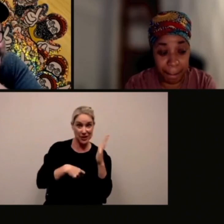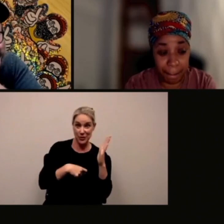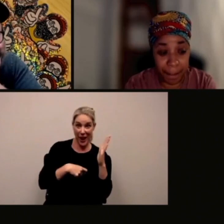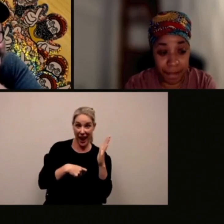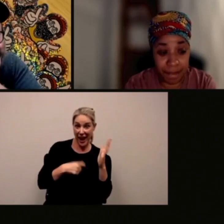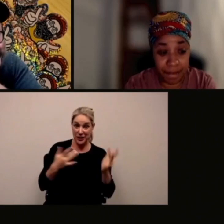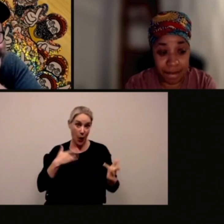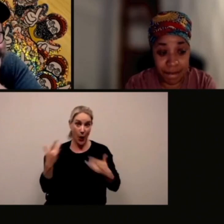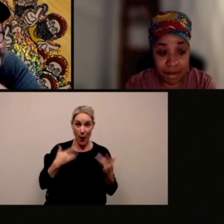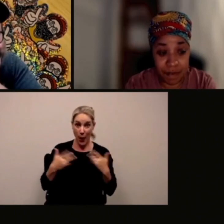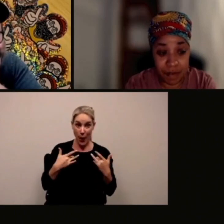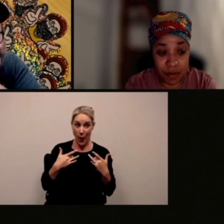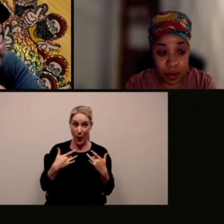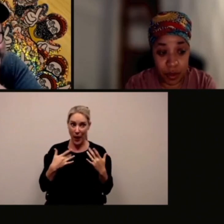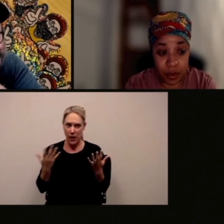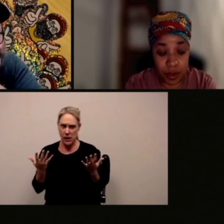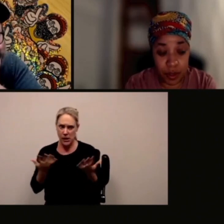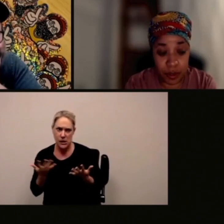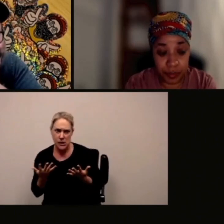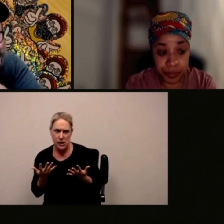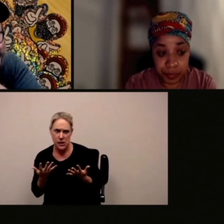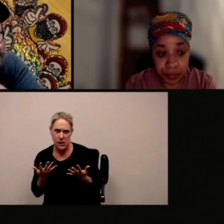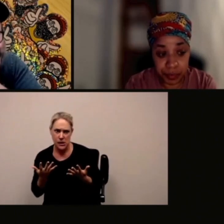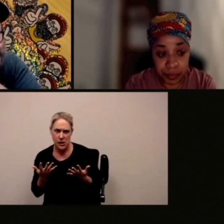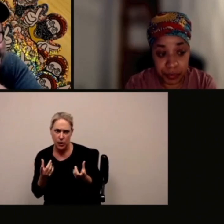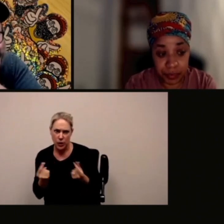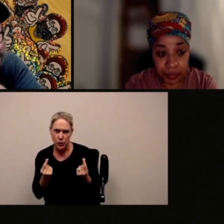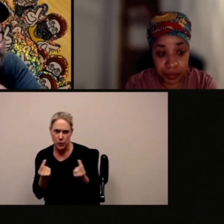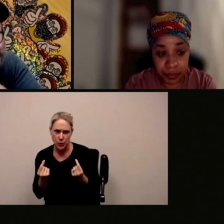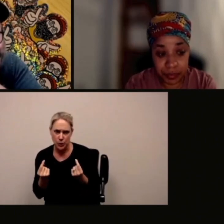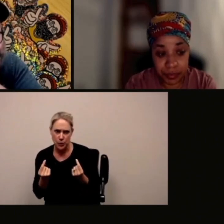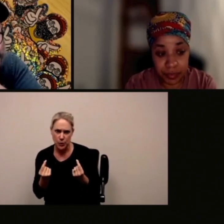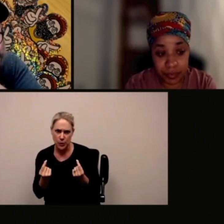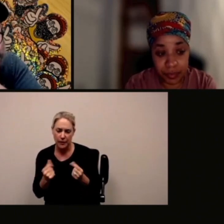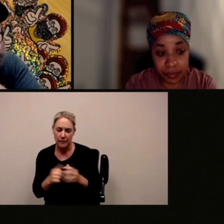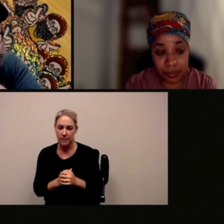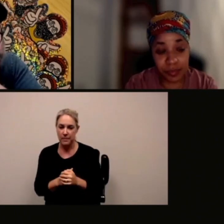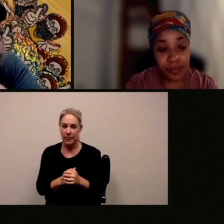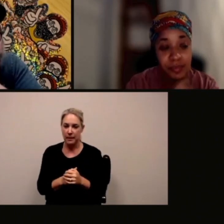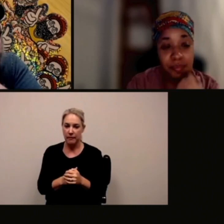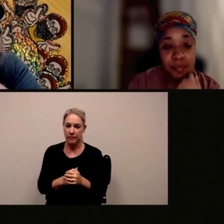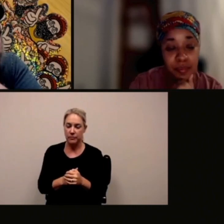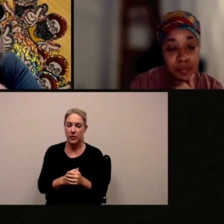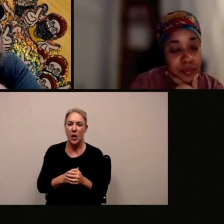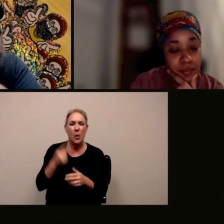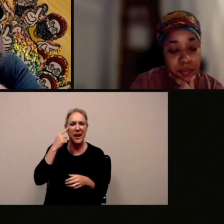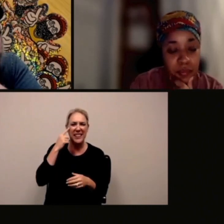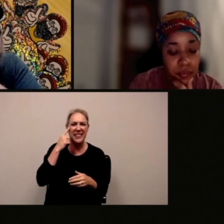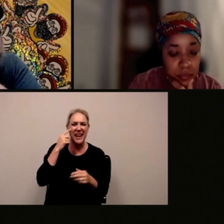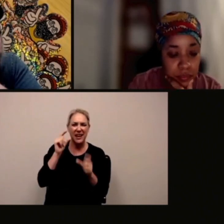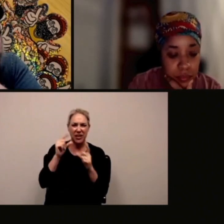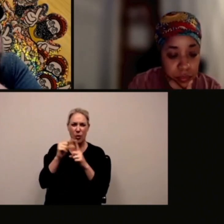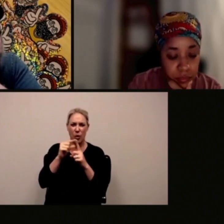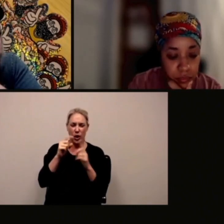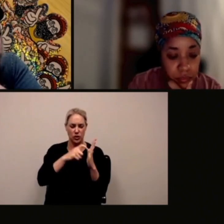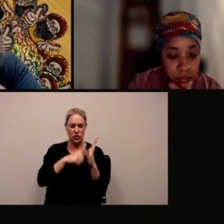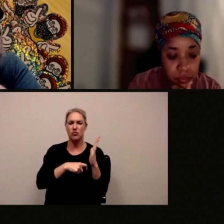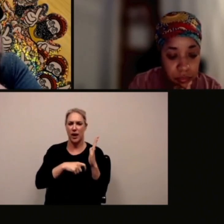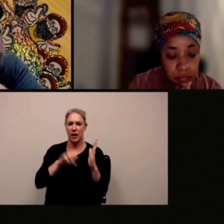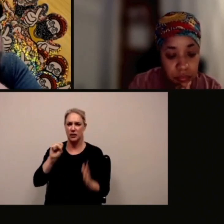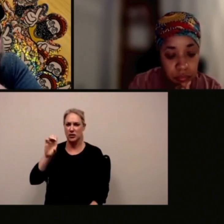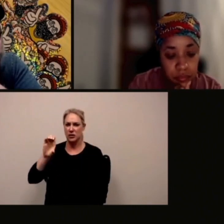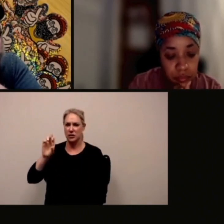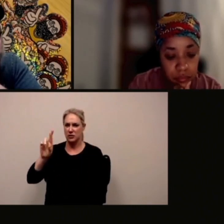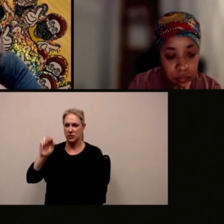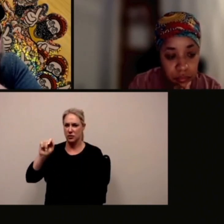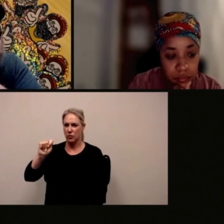Scratch. Are we really literally going back to, every time I think of the word Scratch, I know what it is here, but I think of